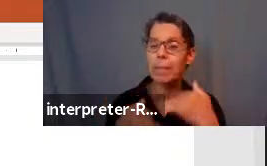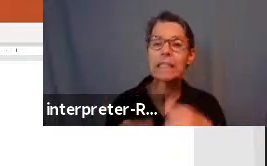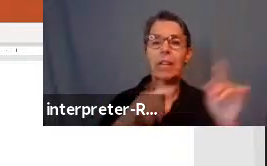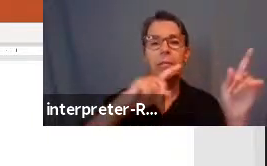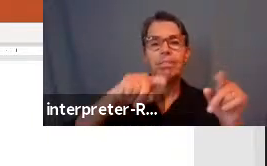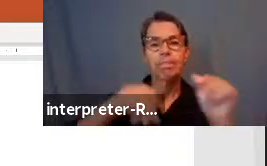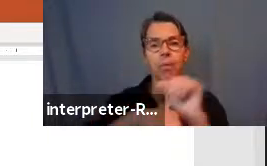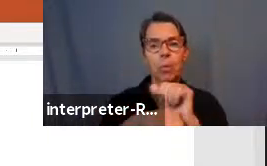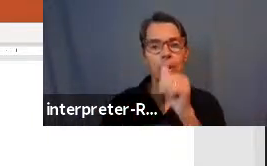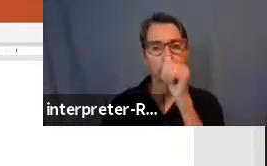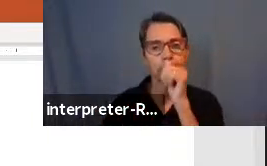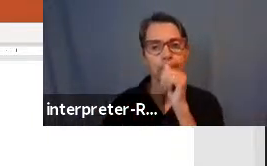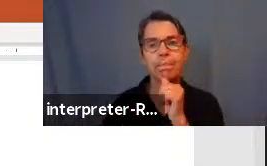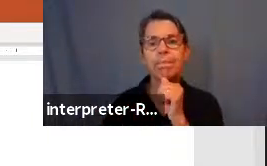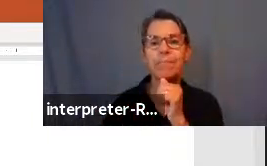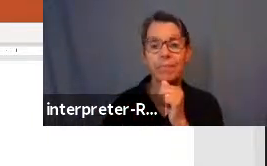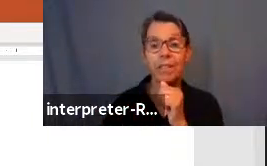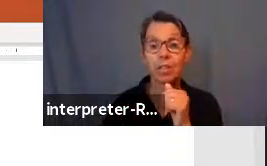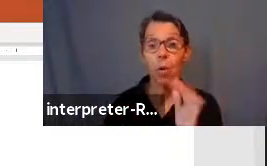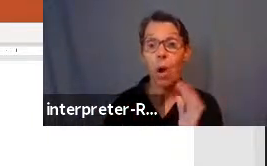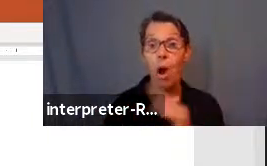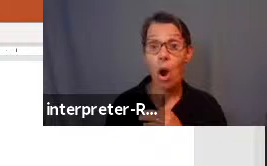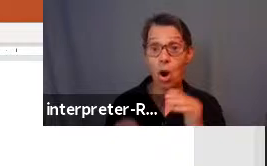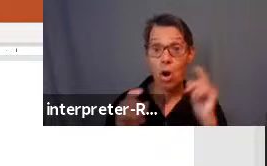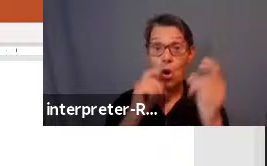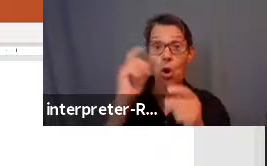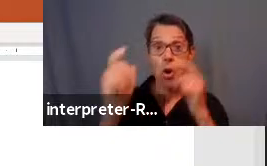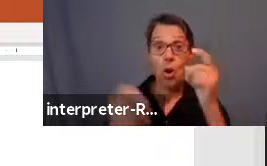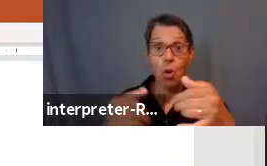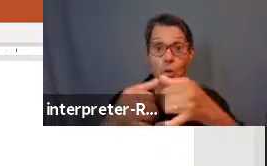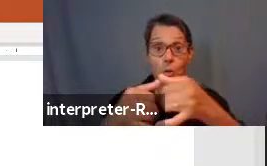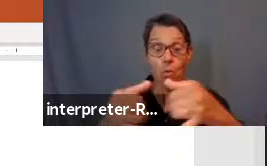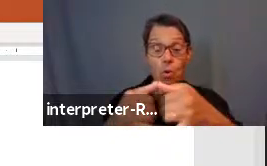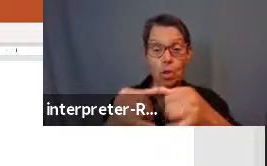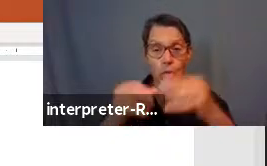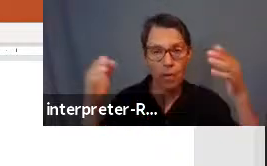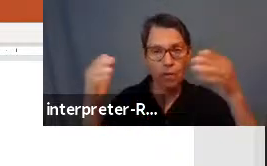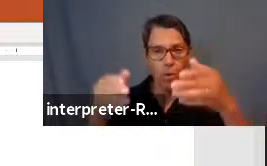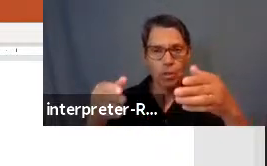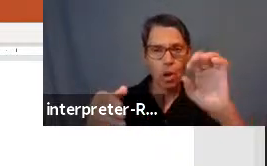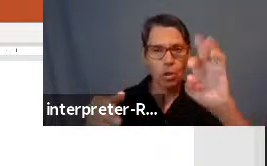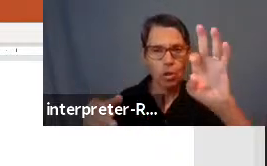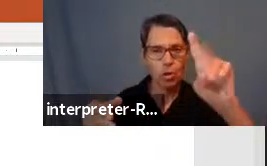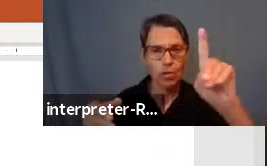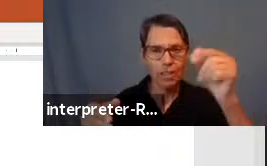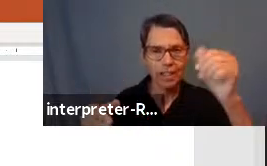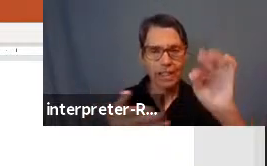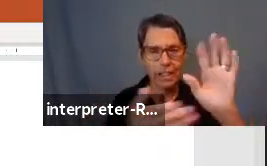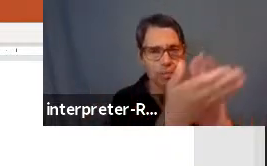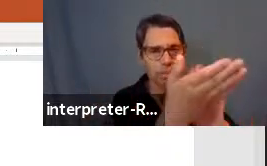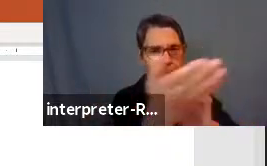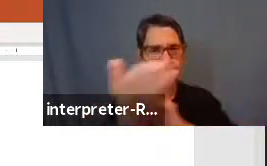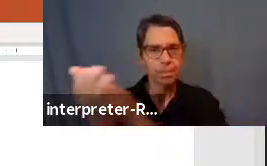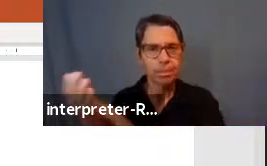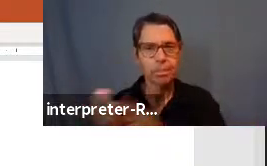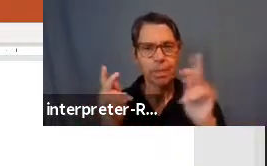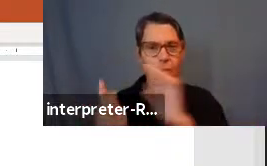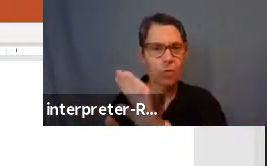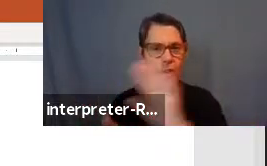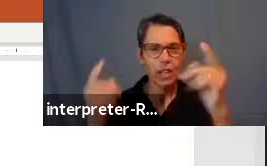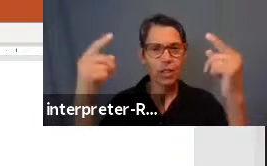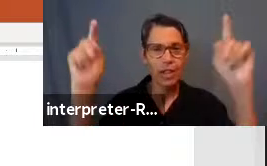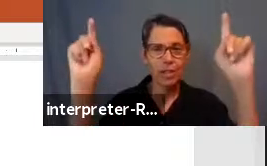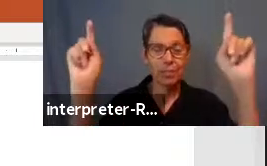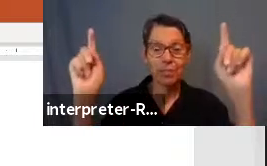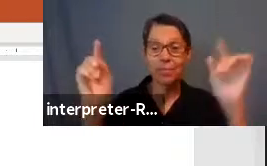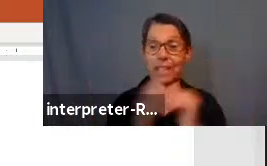So we've focused our awards process this year internally on COVID-19 accomplishments. So that's where I'm at